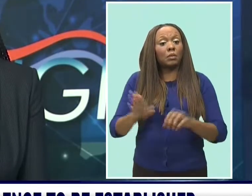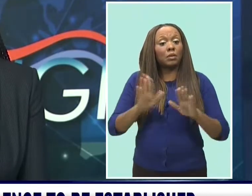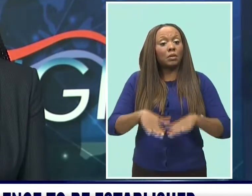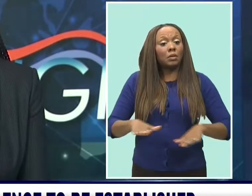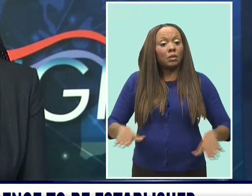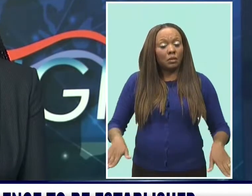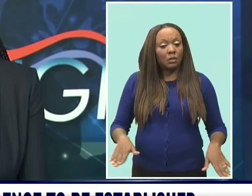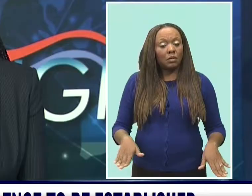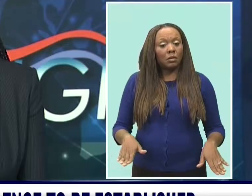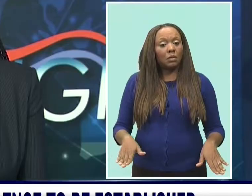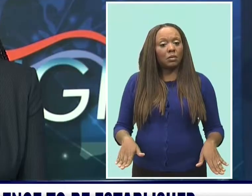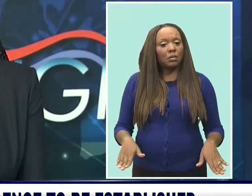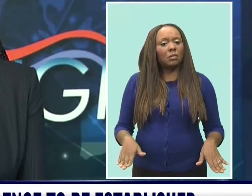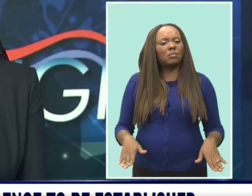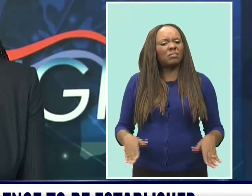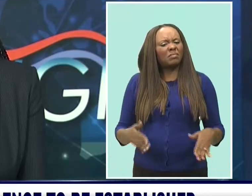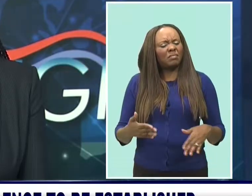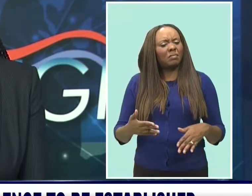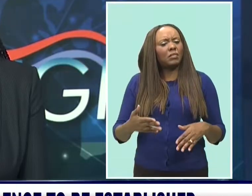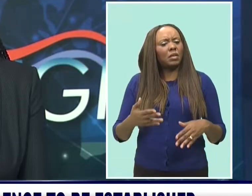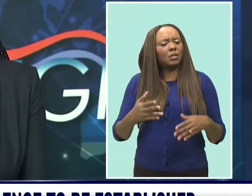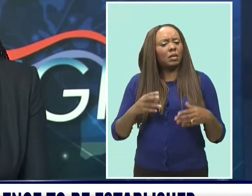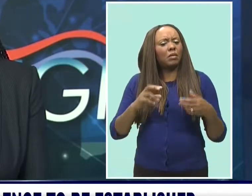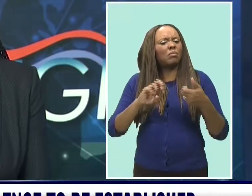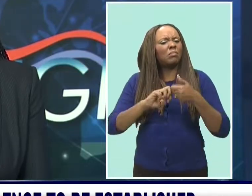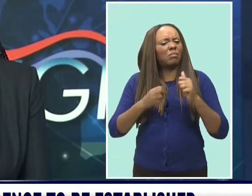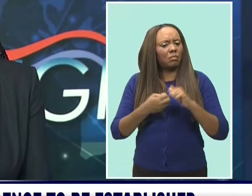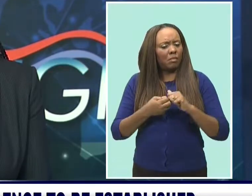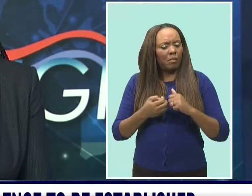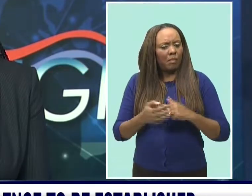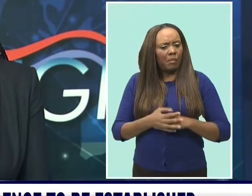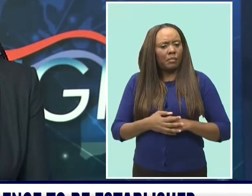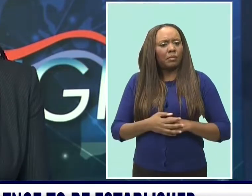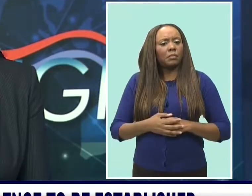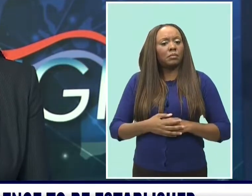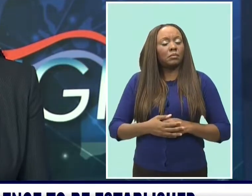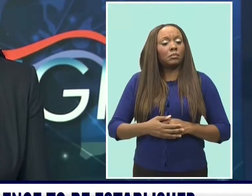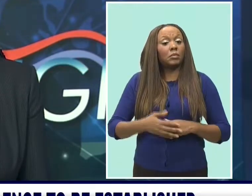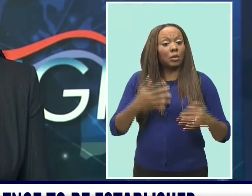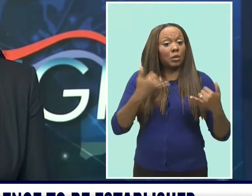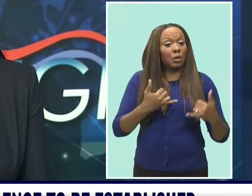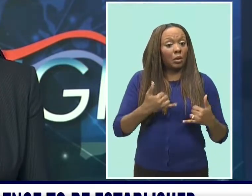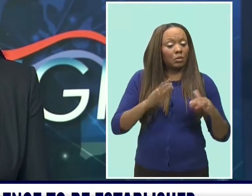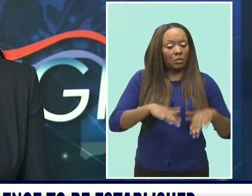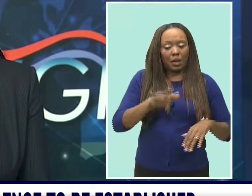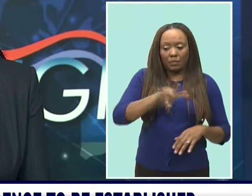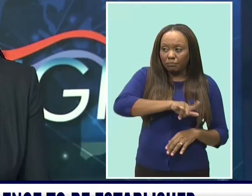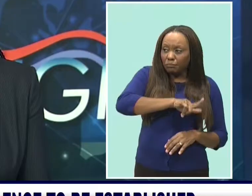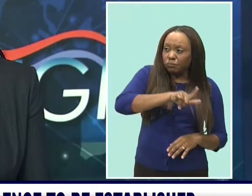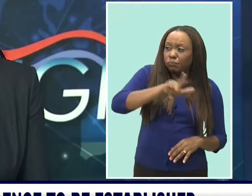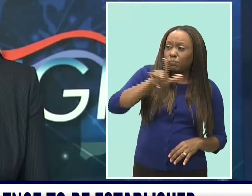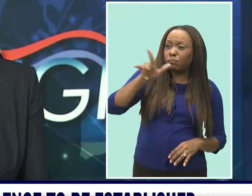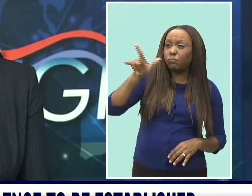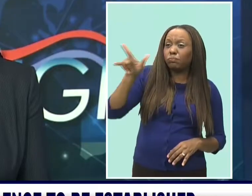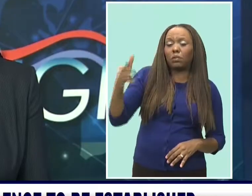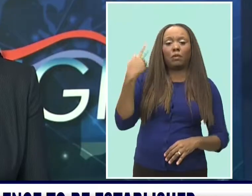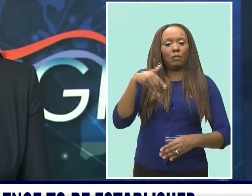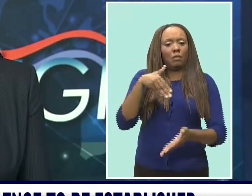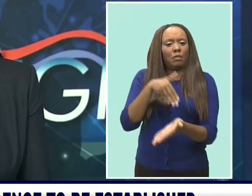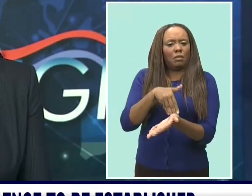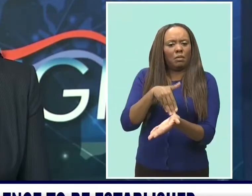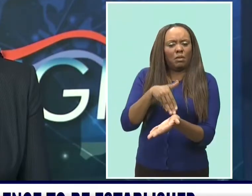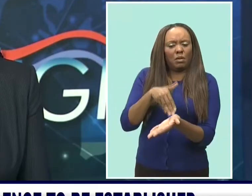also made at that event at Illawarra Court. It could see an end to children having to travel overseas to receive certain types of medical